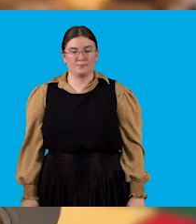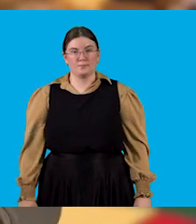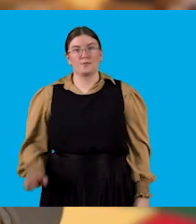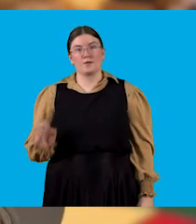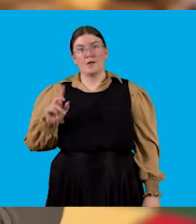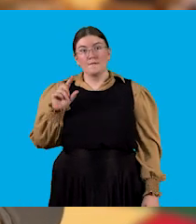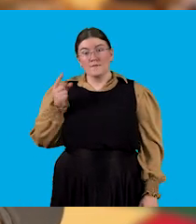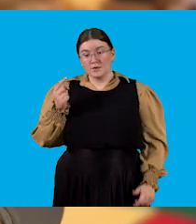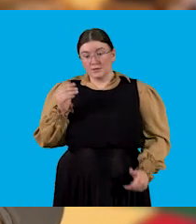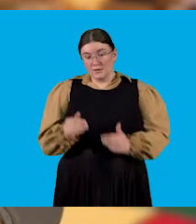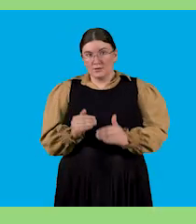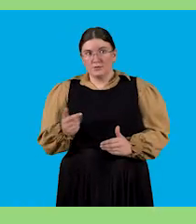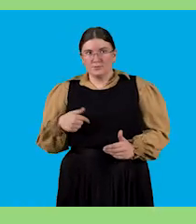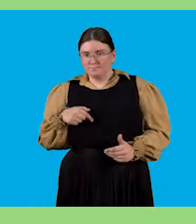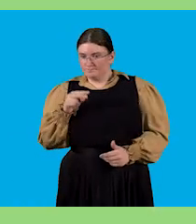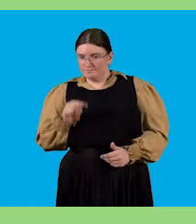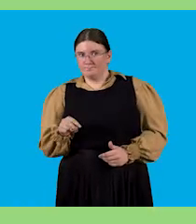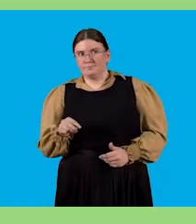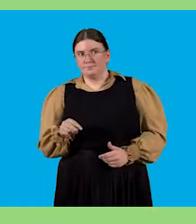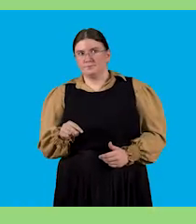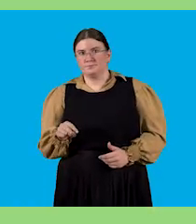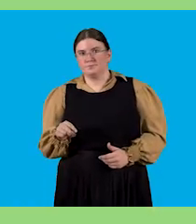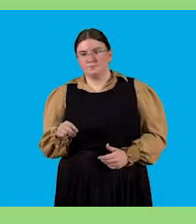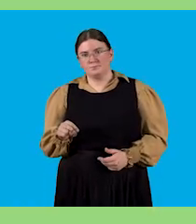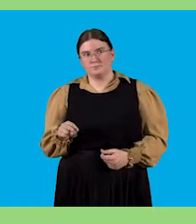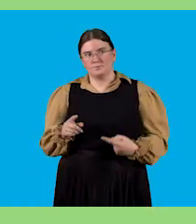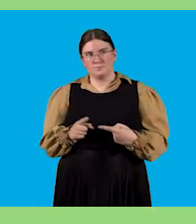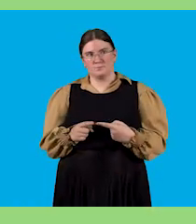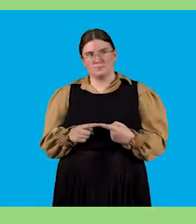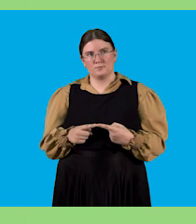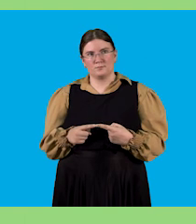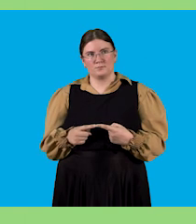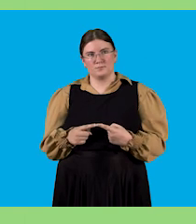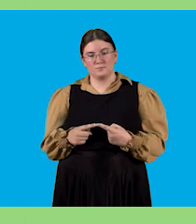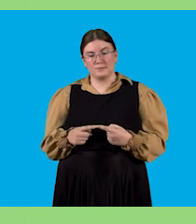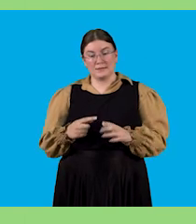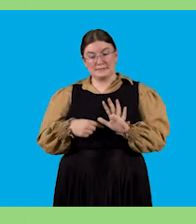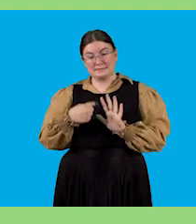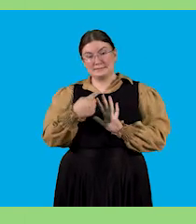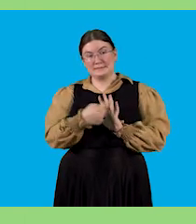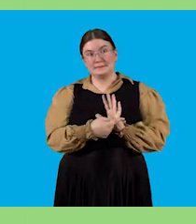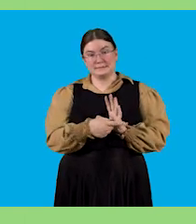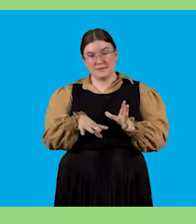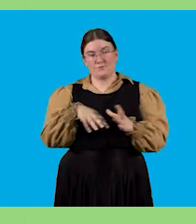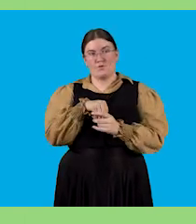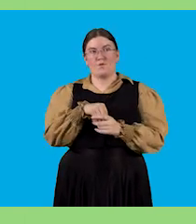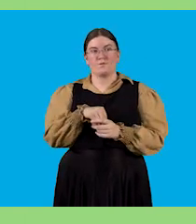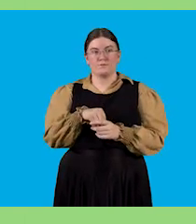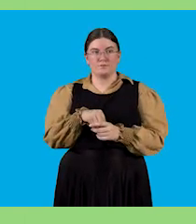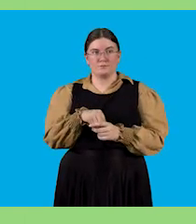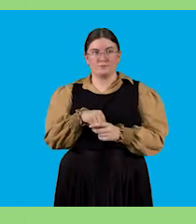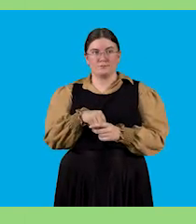Okay, first process that we will be looking at is one that involves our sense organs. And